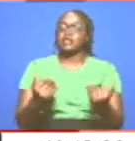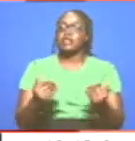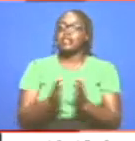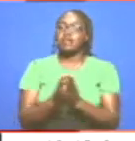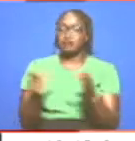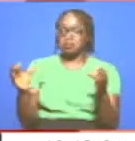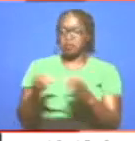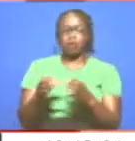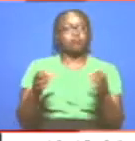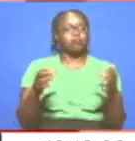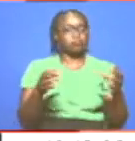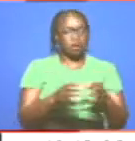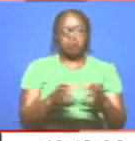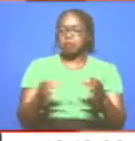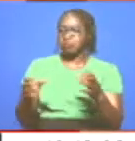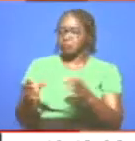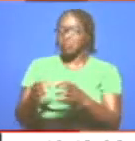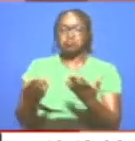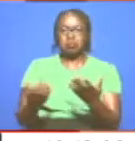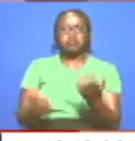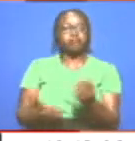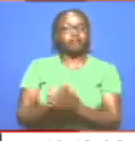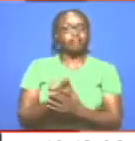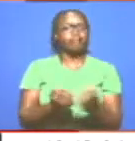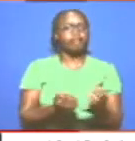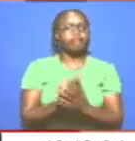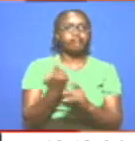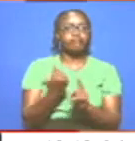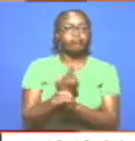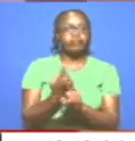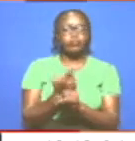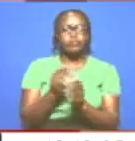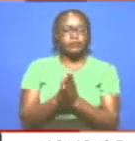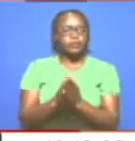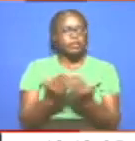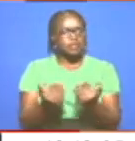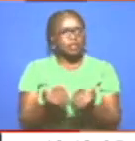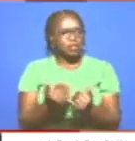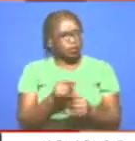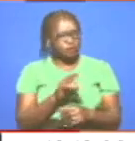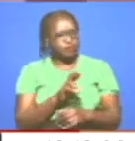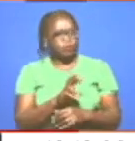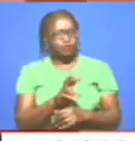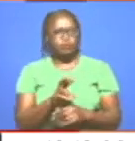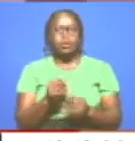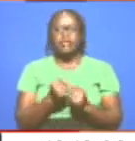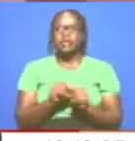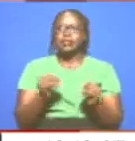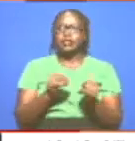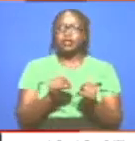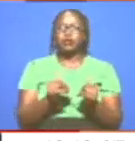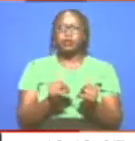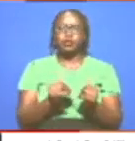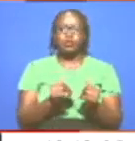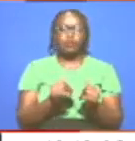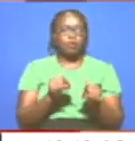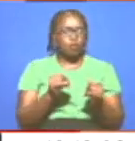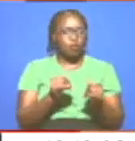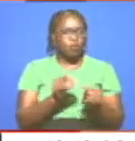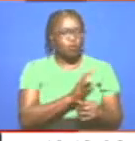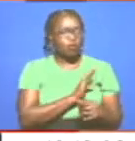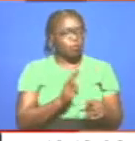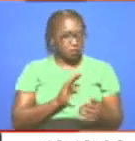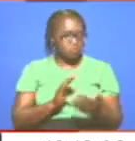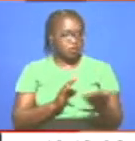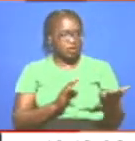come from. Now, let me come to you, Chairman, and looking at the new board that's there, you are the chairman, then you've got